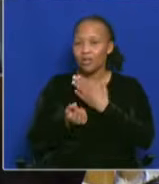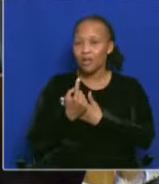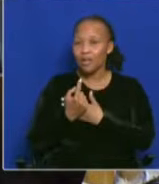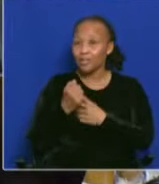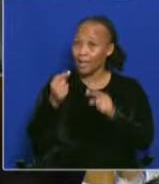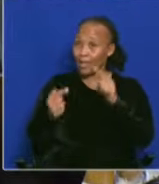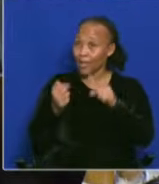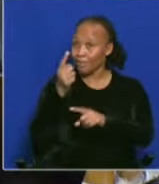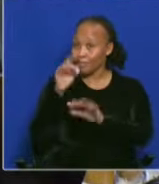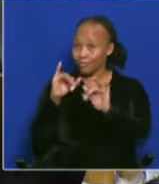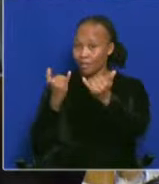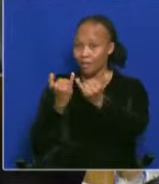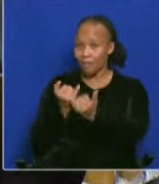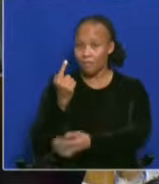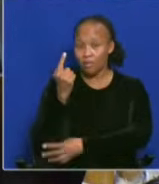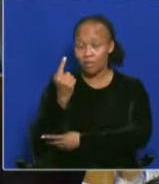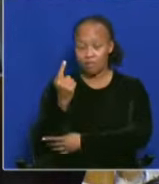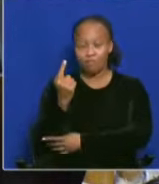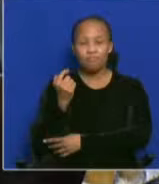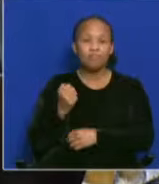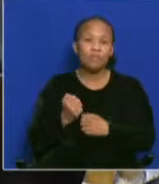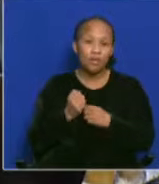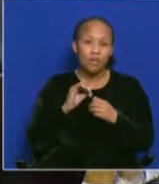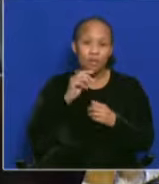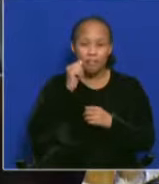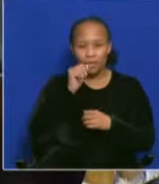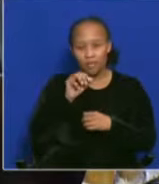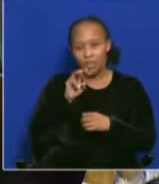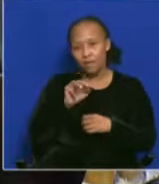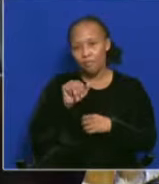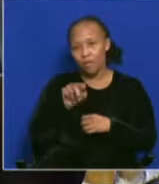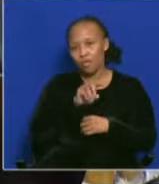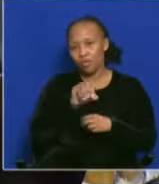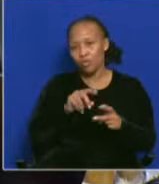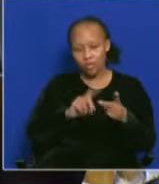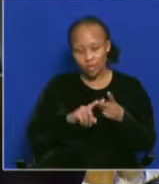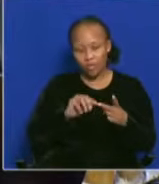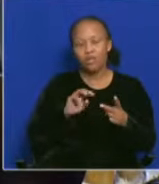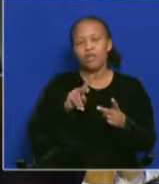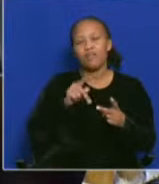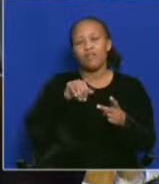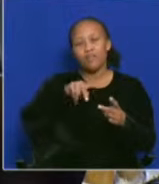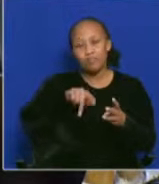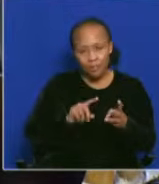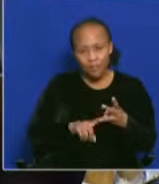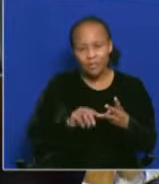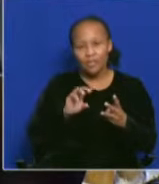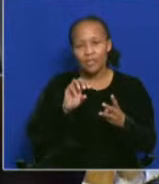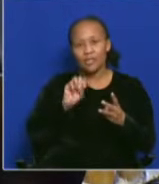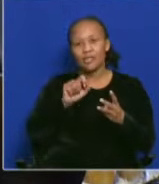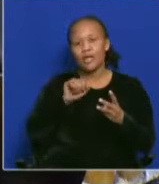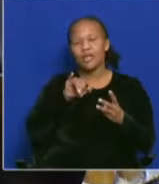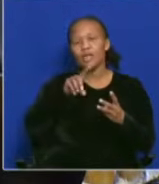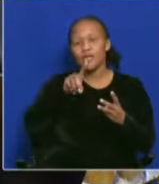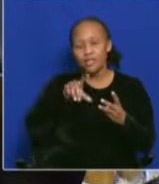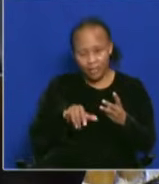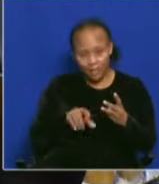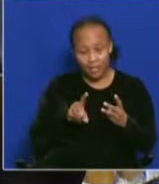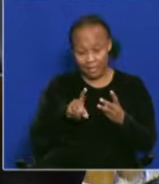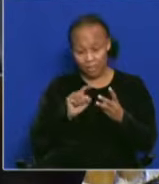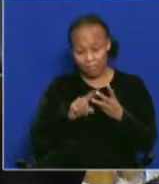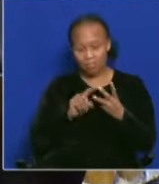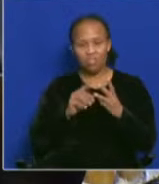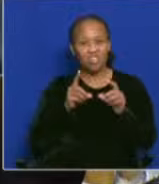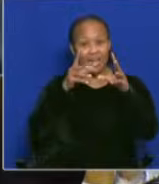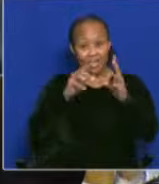of which Mr. Mazzotti, Mr. Phillips, and Mr. Sayed are directors. So it's against the company as well as Phillips and